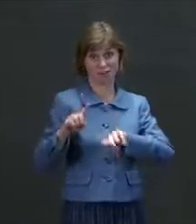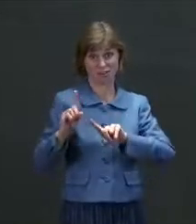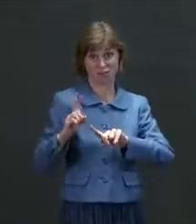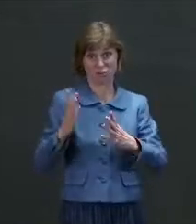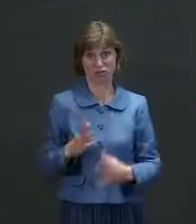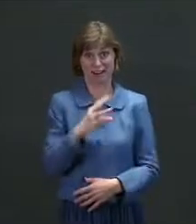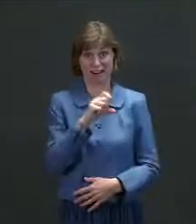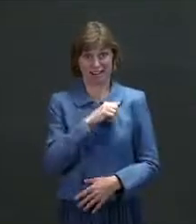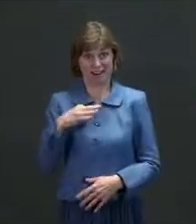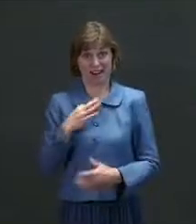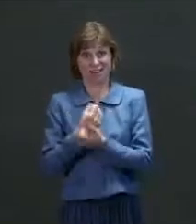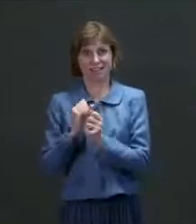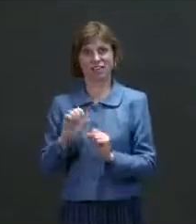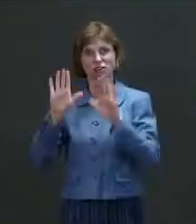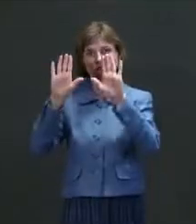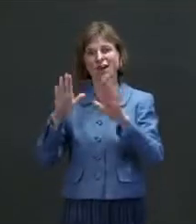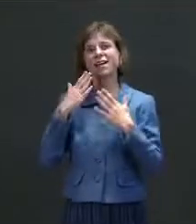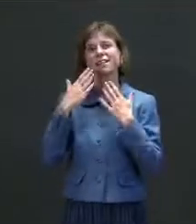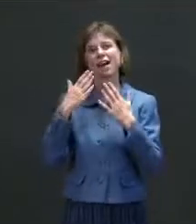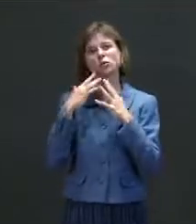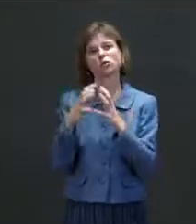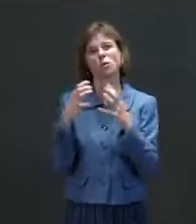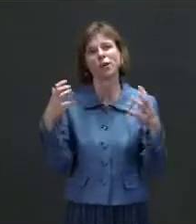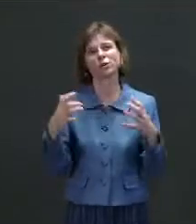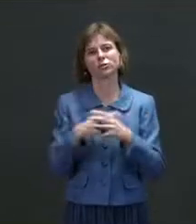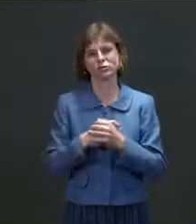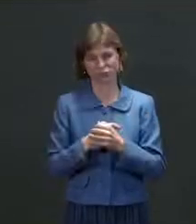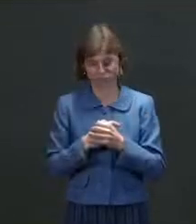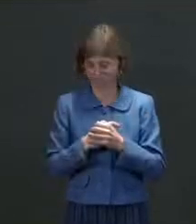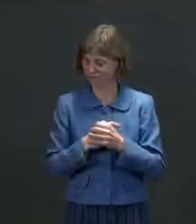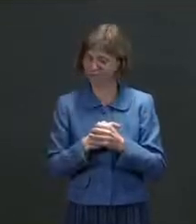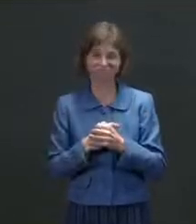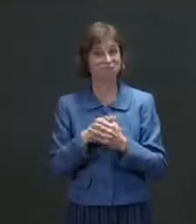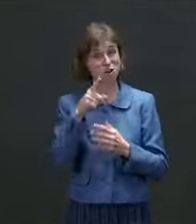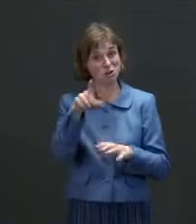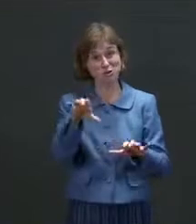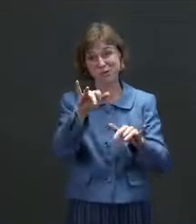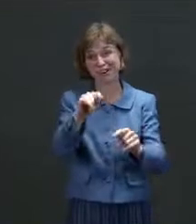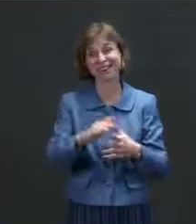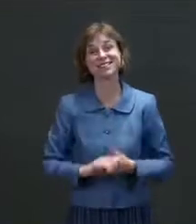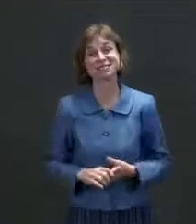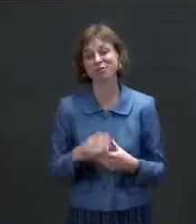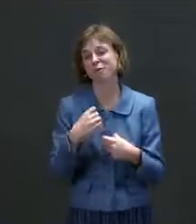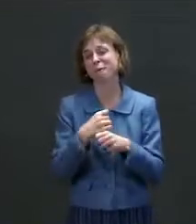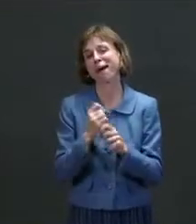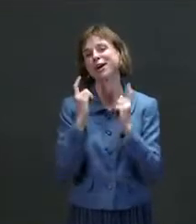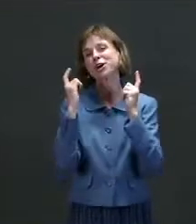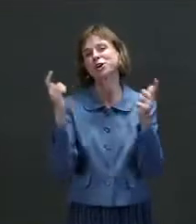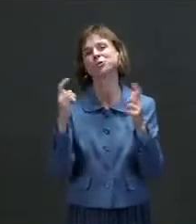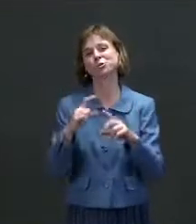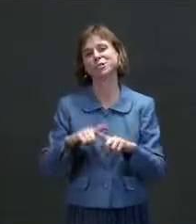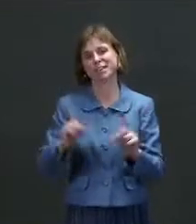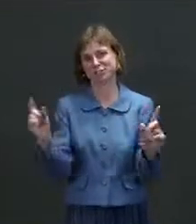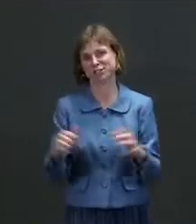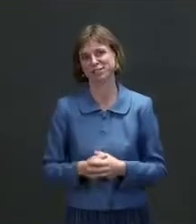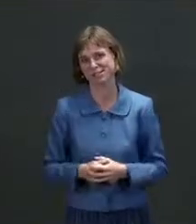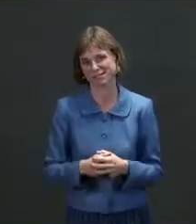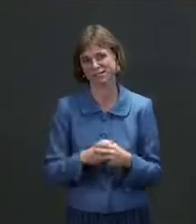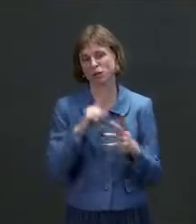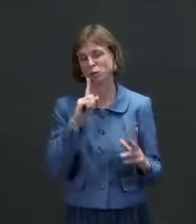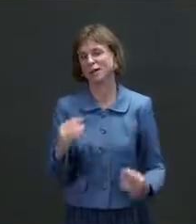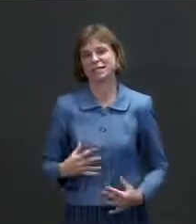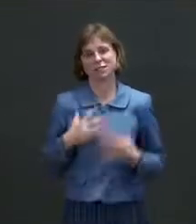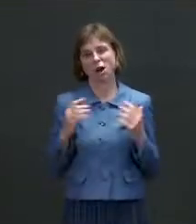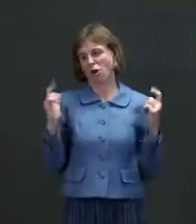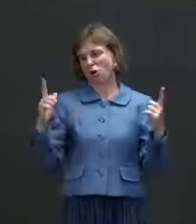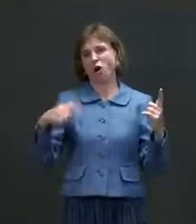That's great. Thank you so very much. You're doing it, and you're making a huge difference, and you are inspiring all of